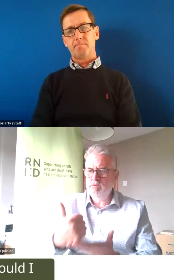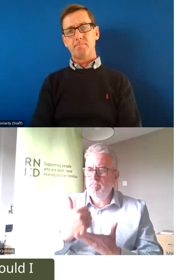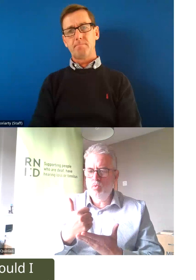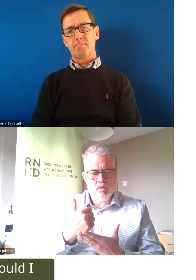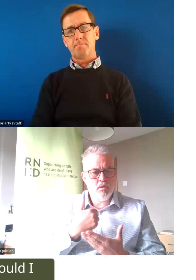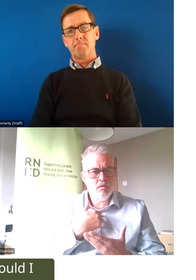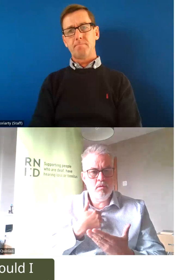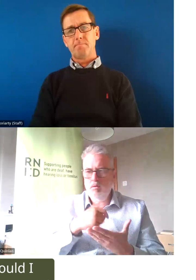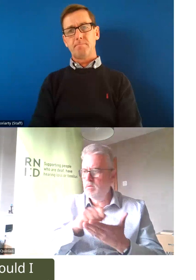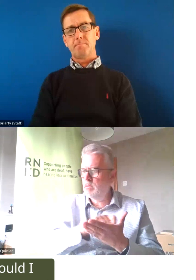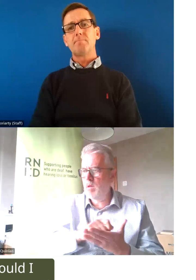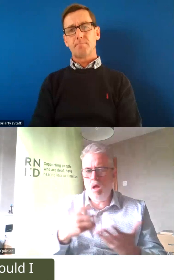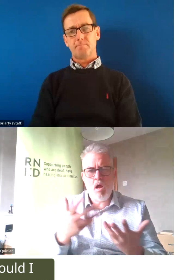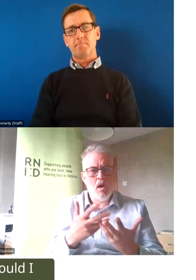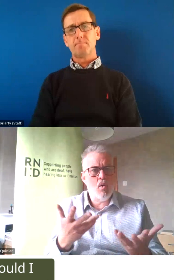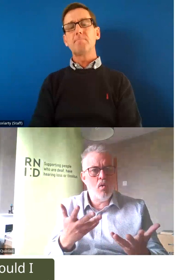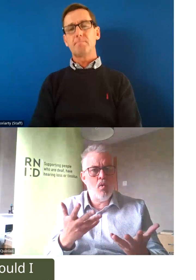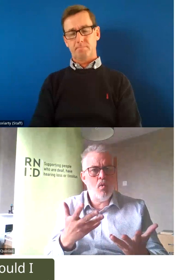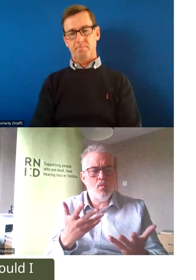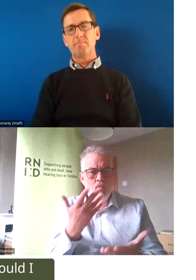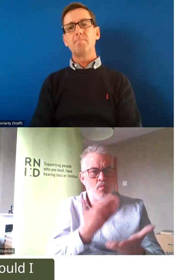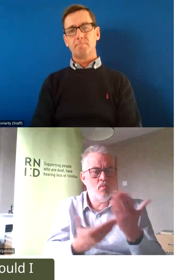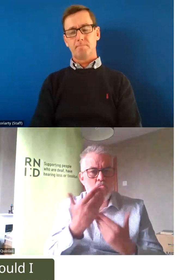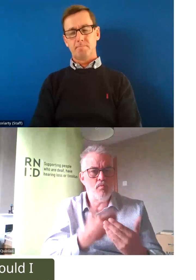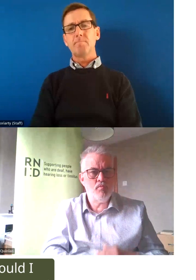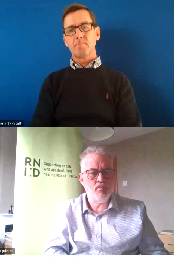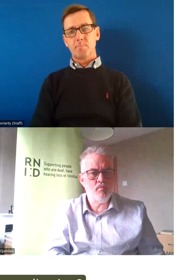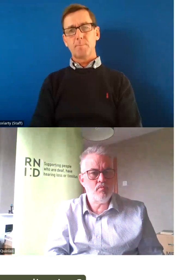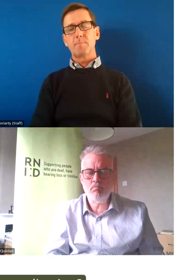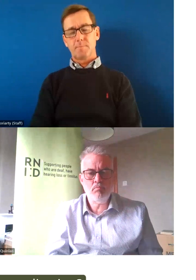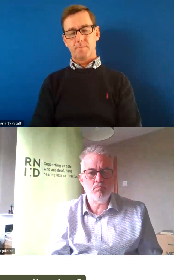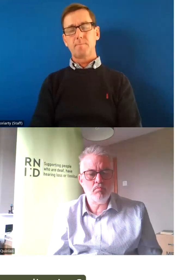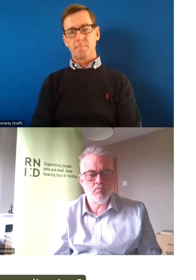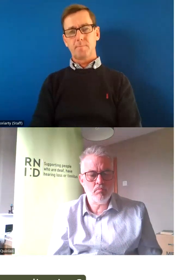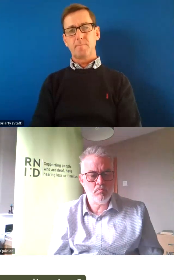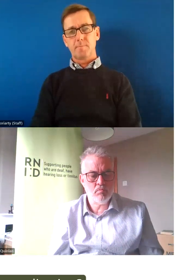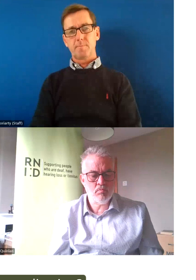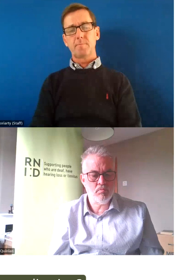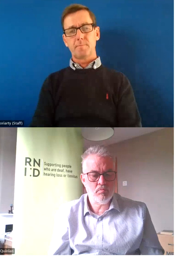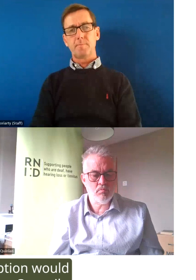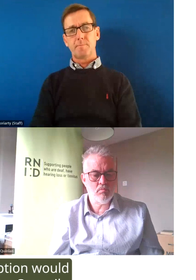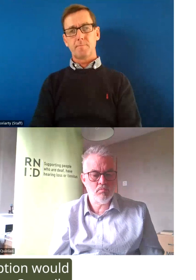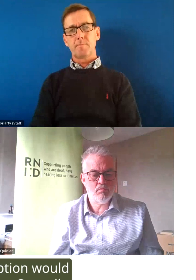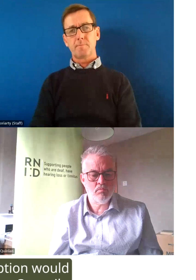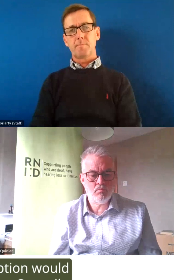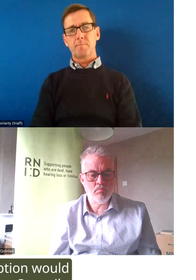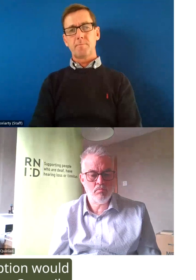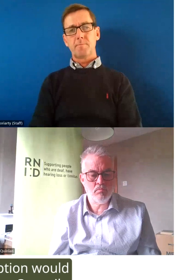So where could I go if I needed support with completing the application?